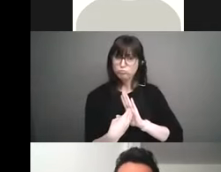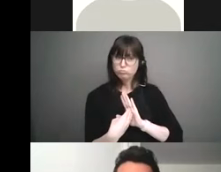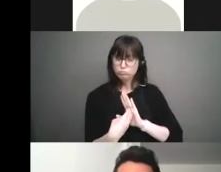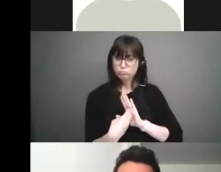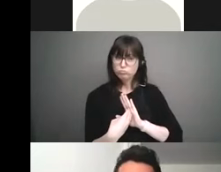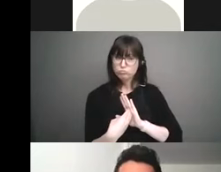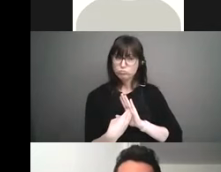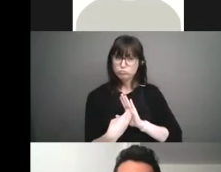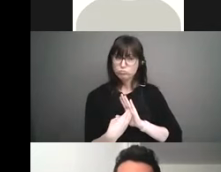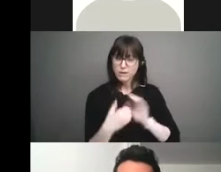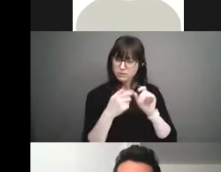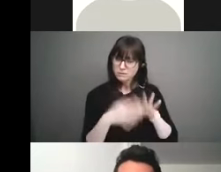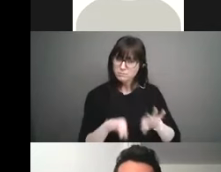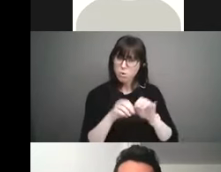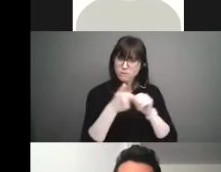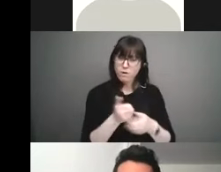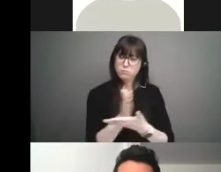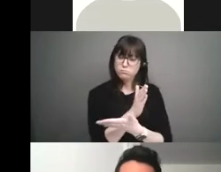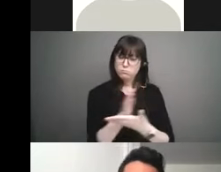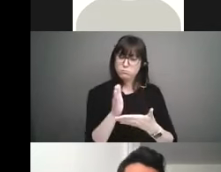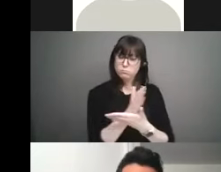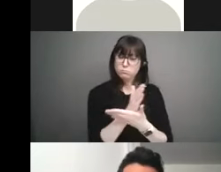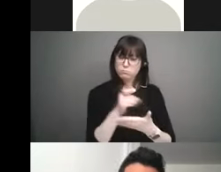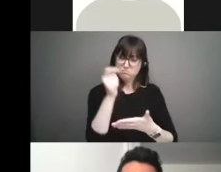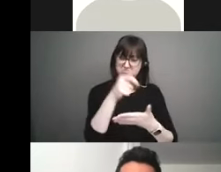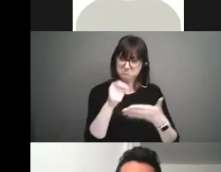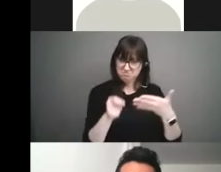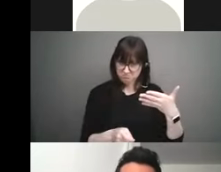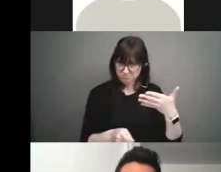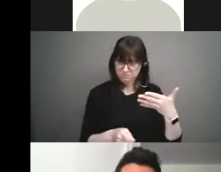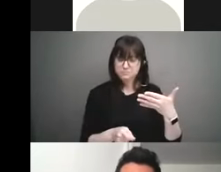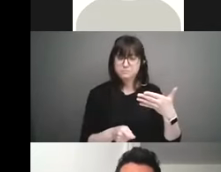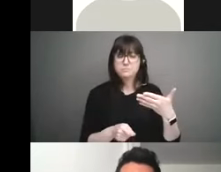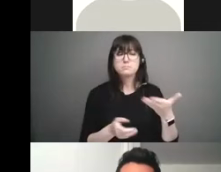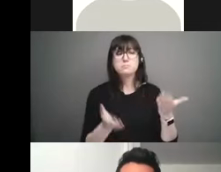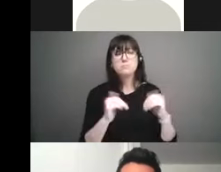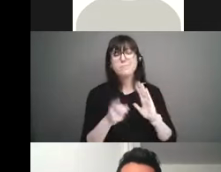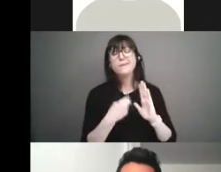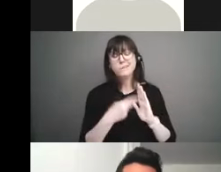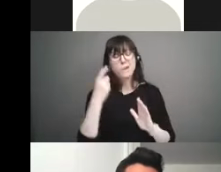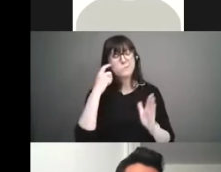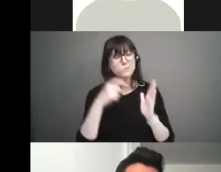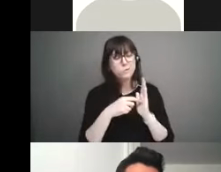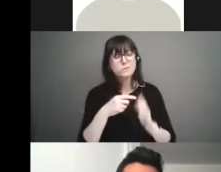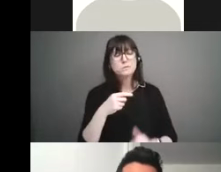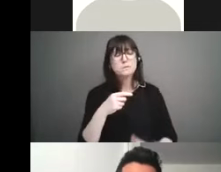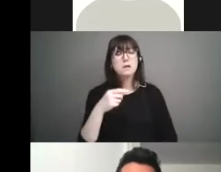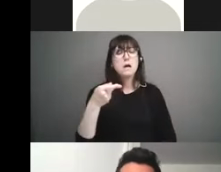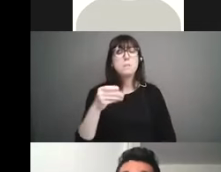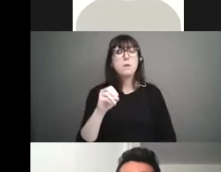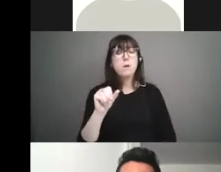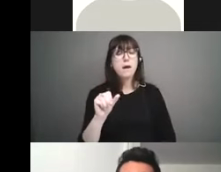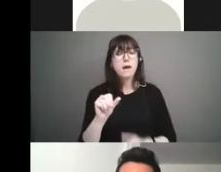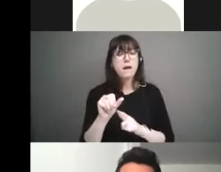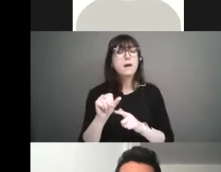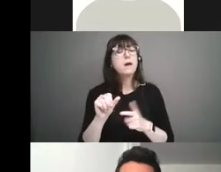specific scope that's been set out in the power of attorney document. Now, a lot of the time we also see these powers of attorney that convey